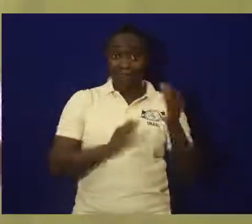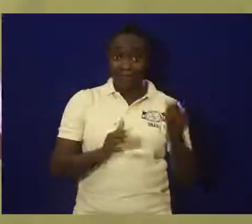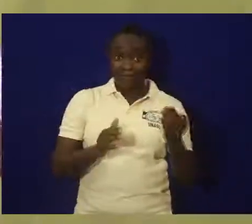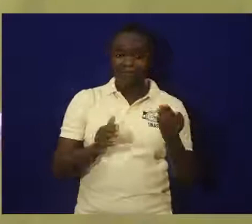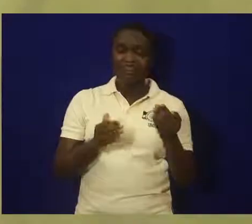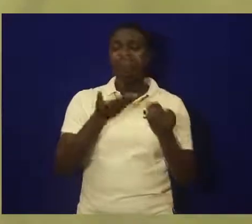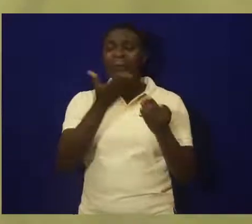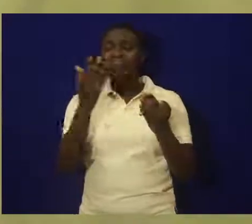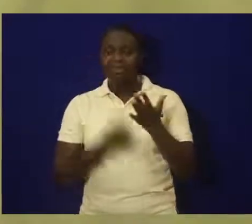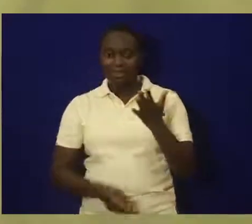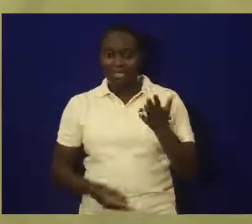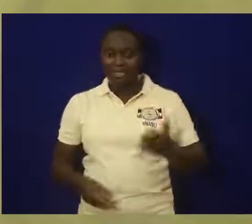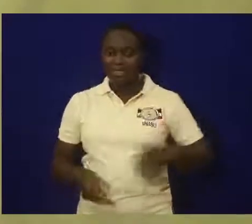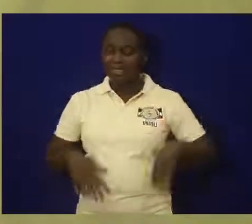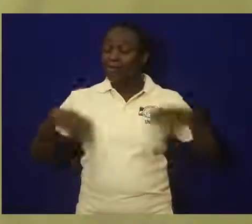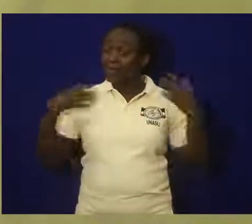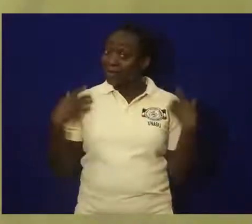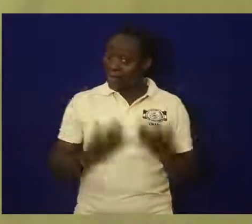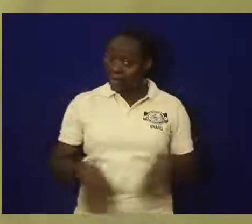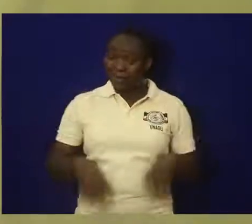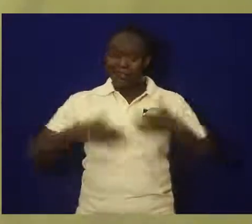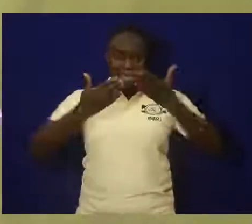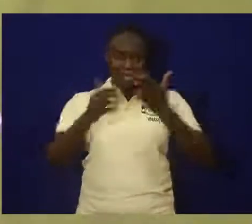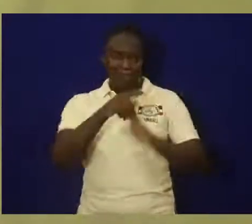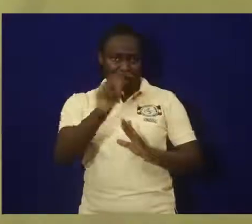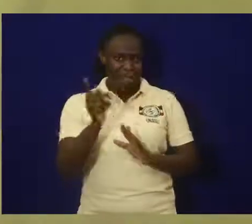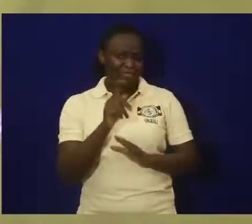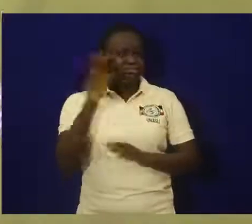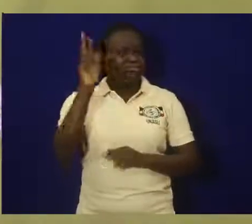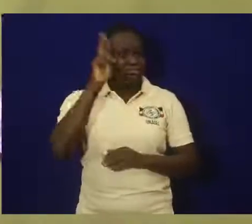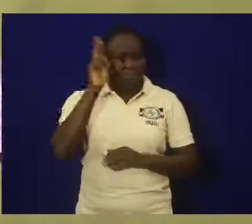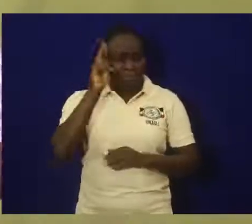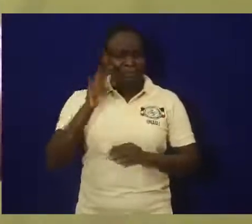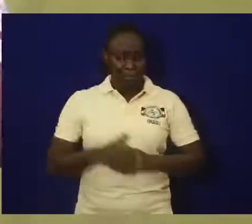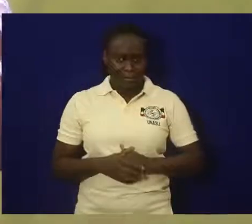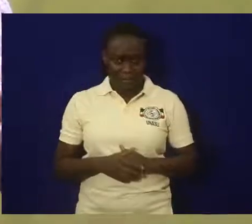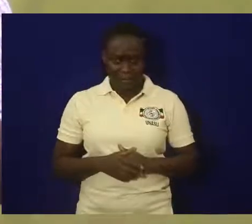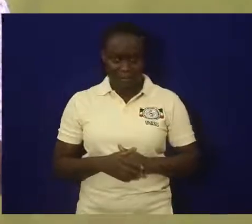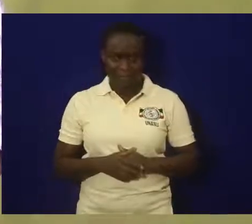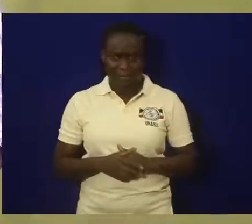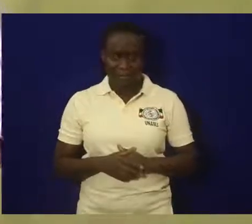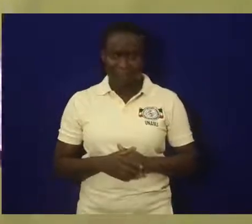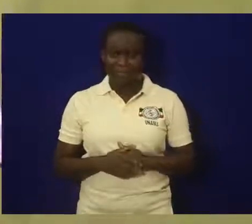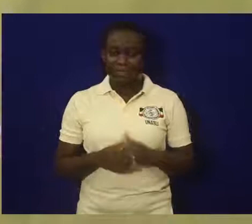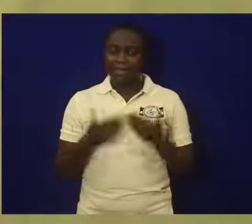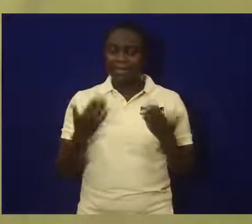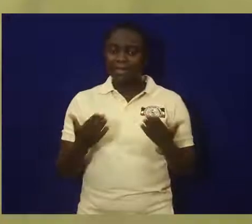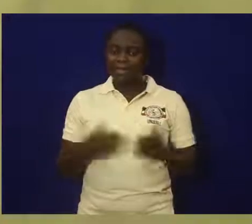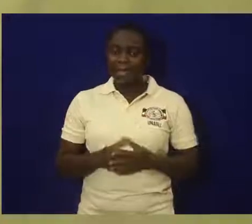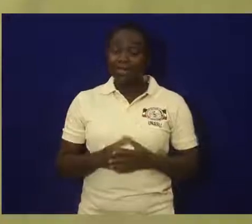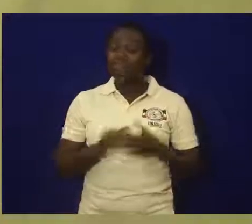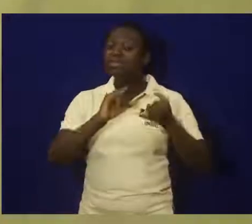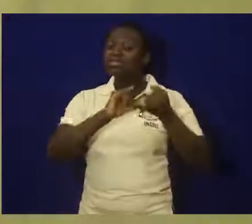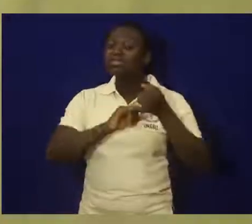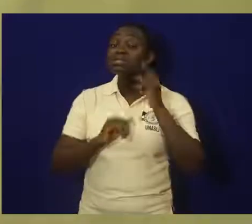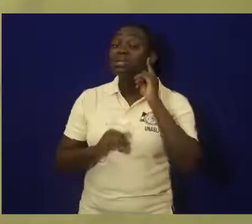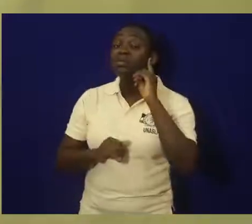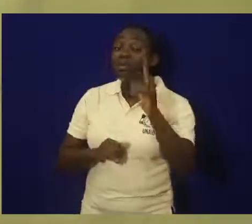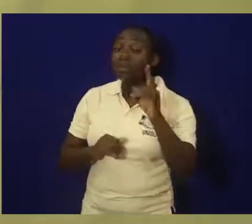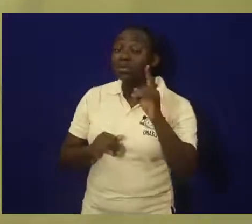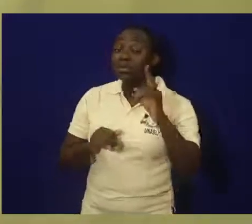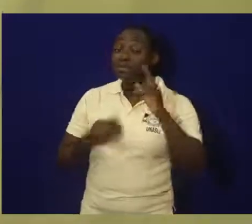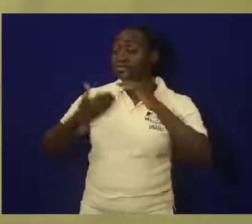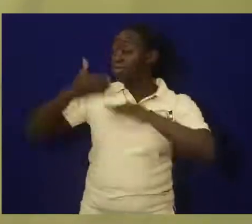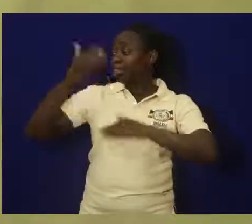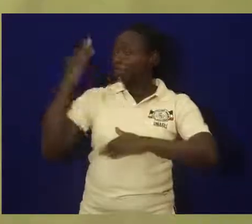Oh, so nice. Now let us remind ourselves about what we studied in